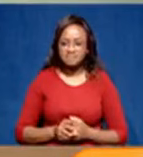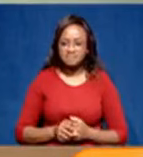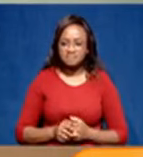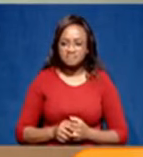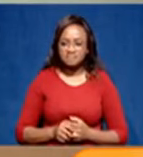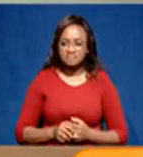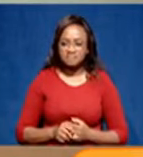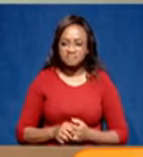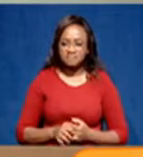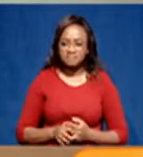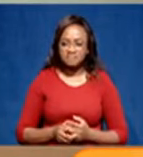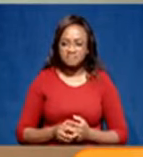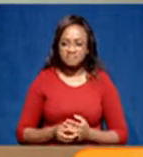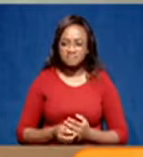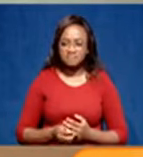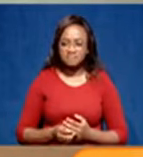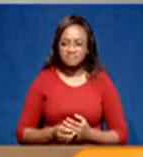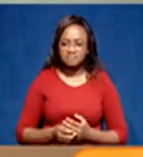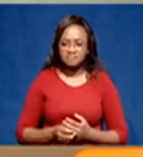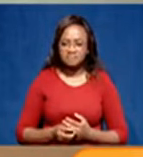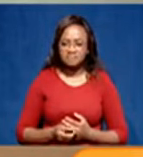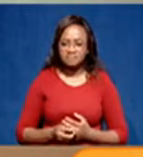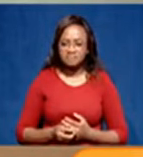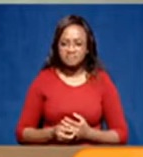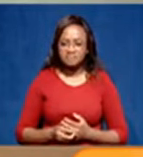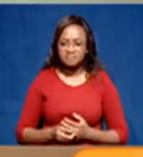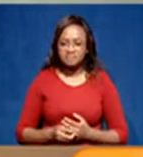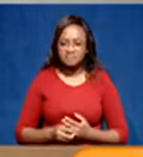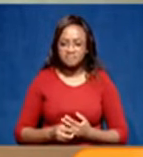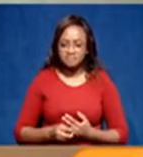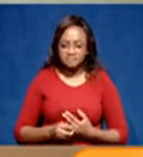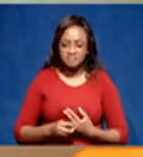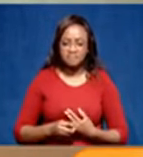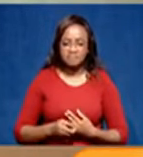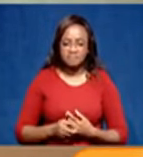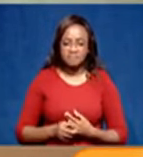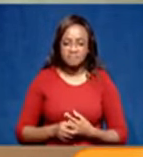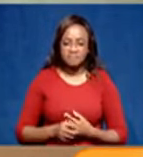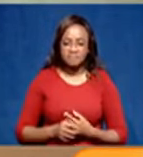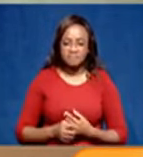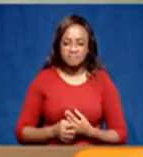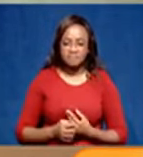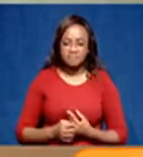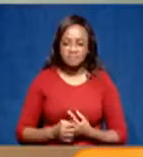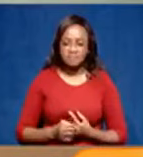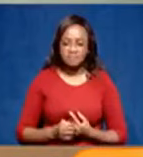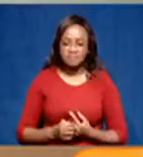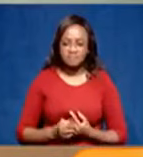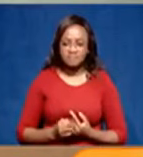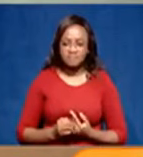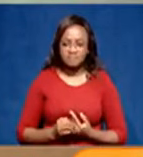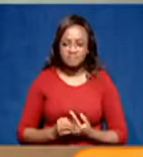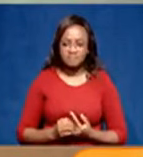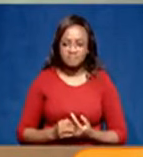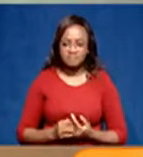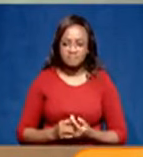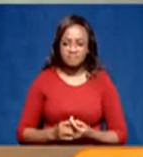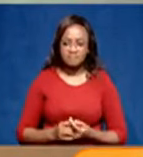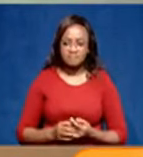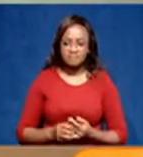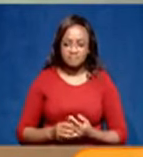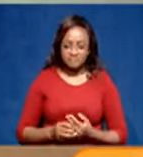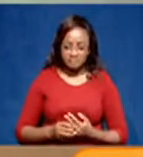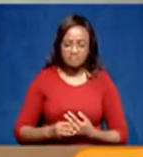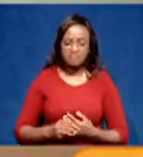have actuaries, they've worked on the numbers, and our target is based on what previously we have provided at each level